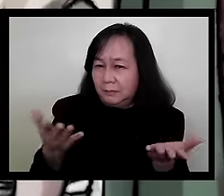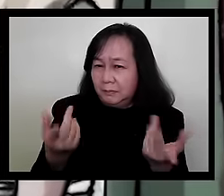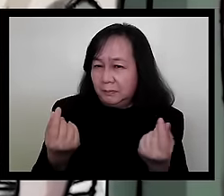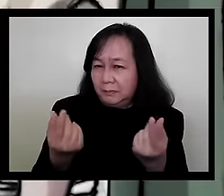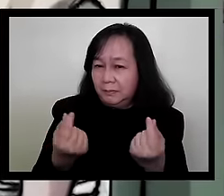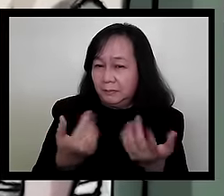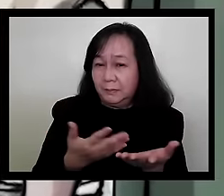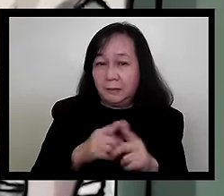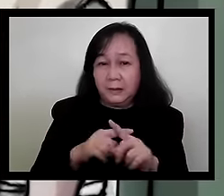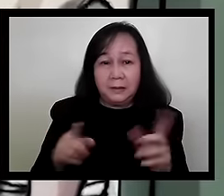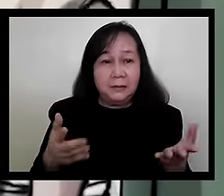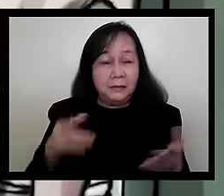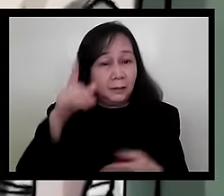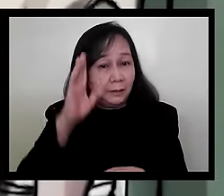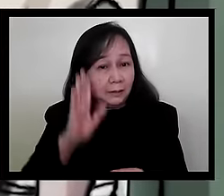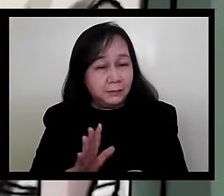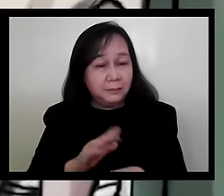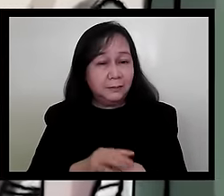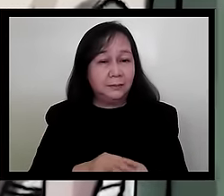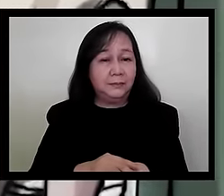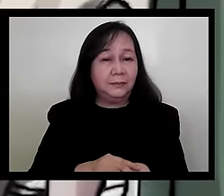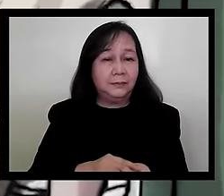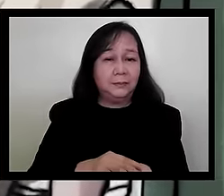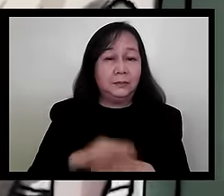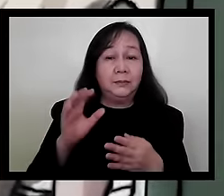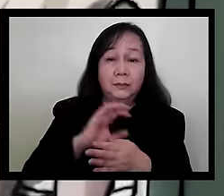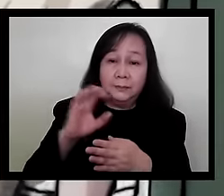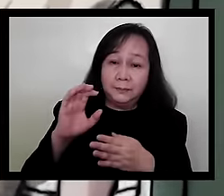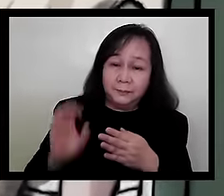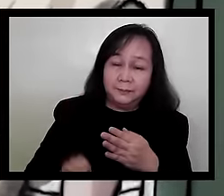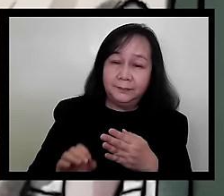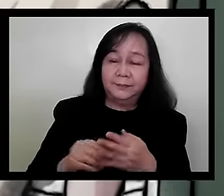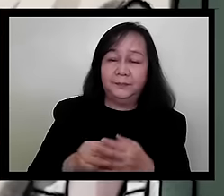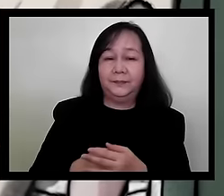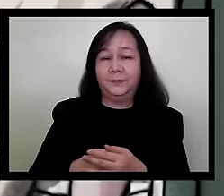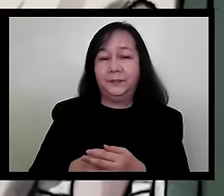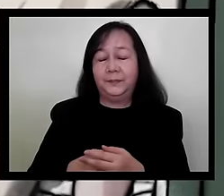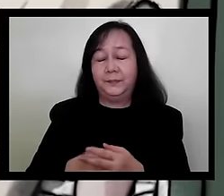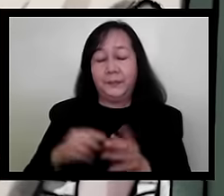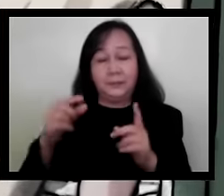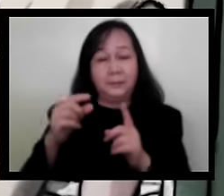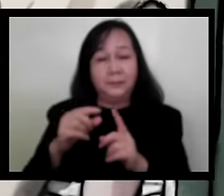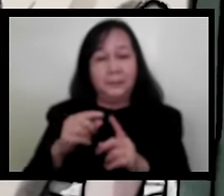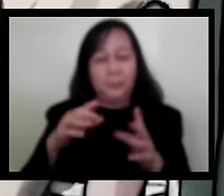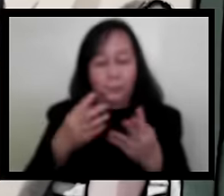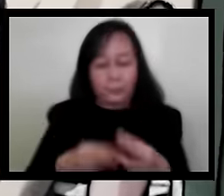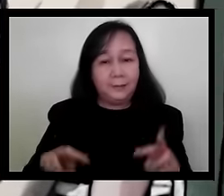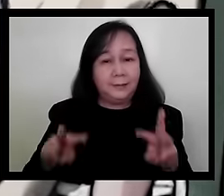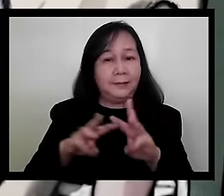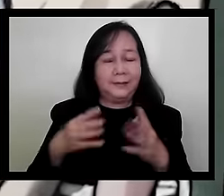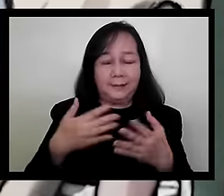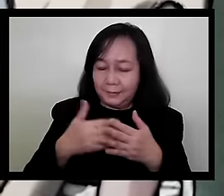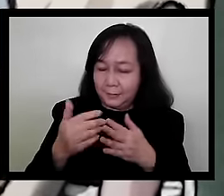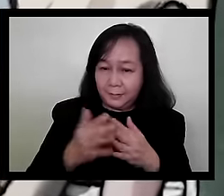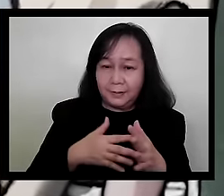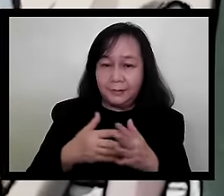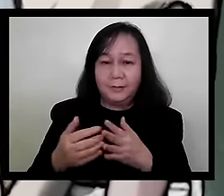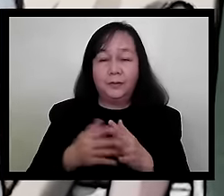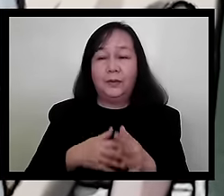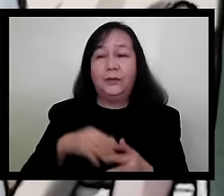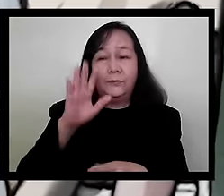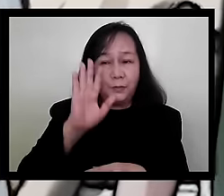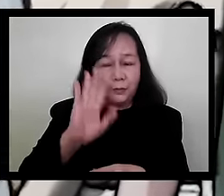ignorance but God fulfilled his word and his promise in spite of